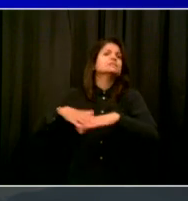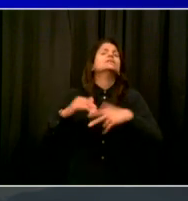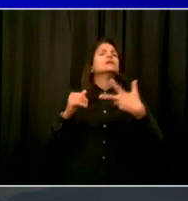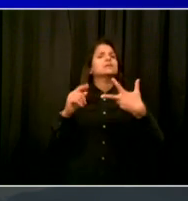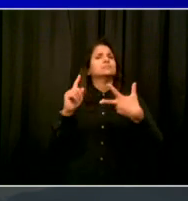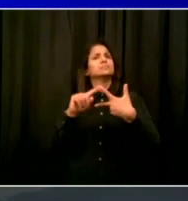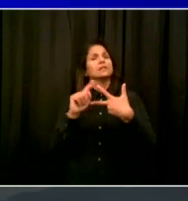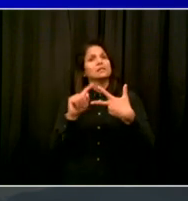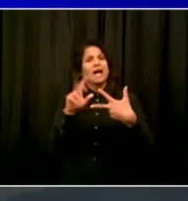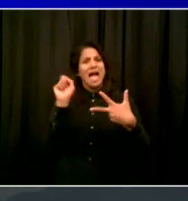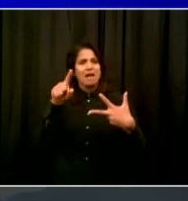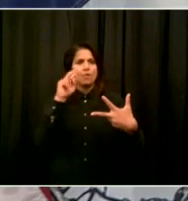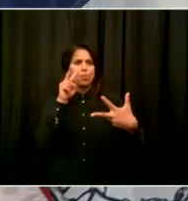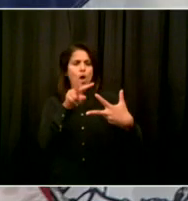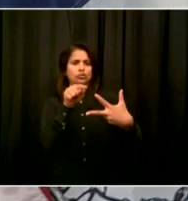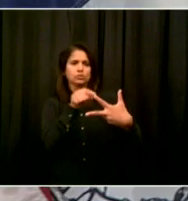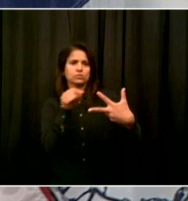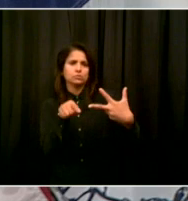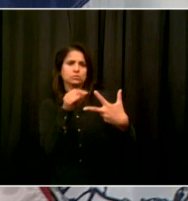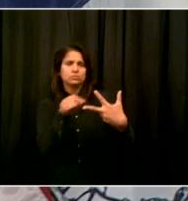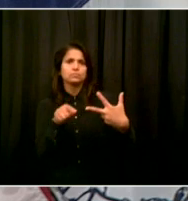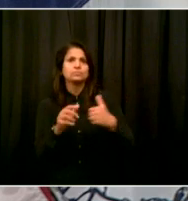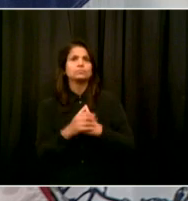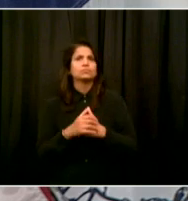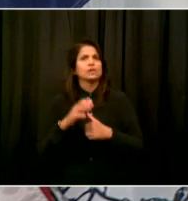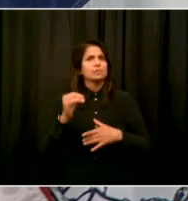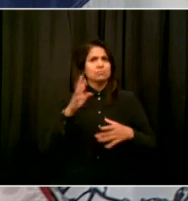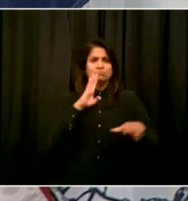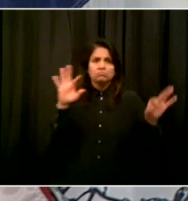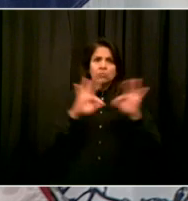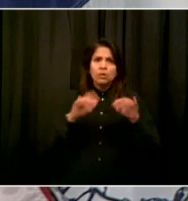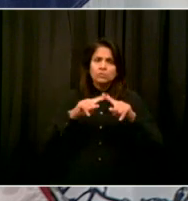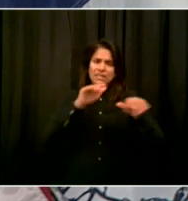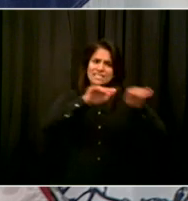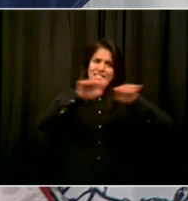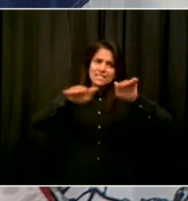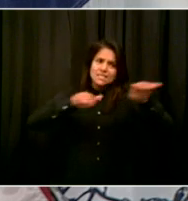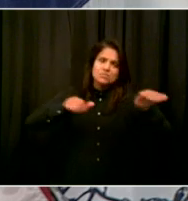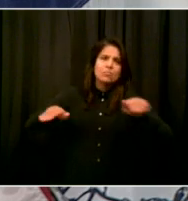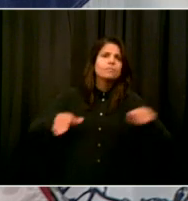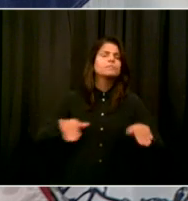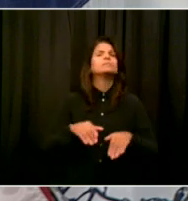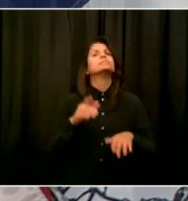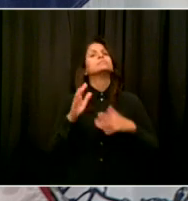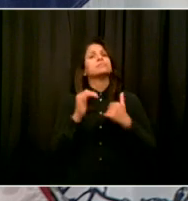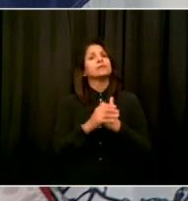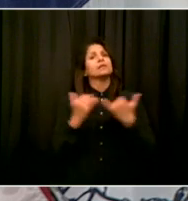act with everything we got. Okay, we'll do a few words now in